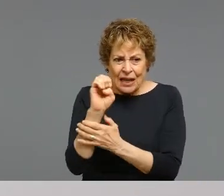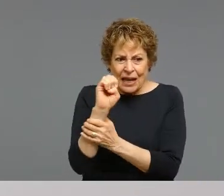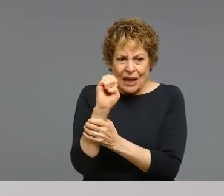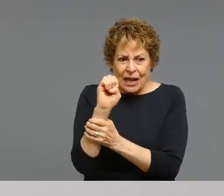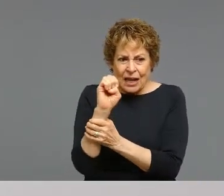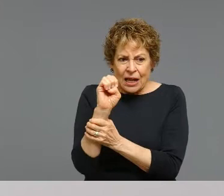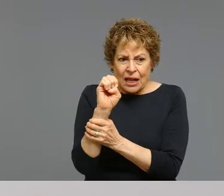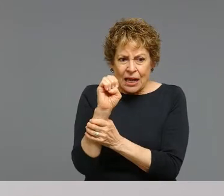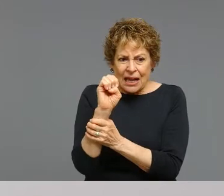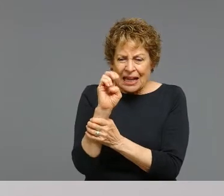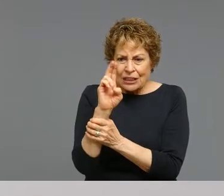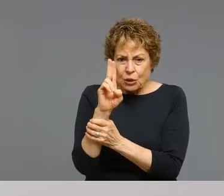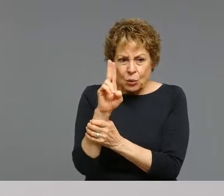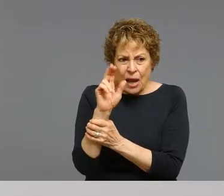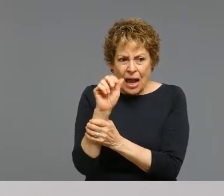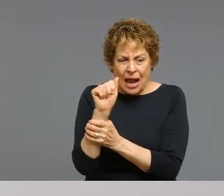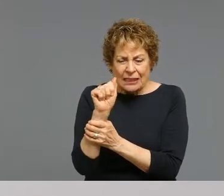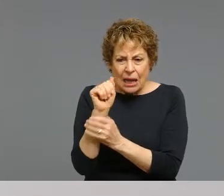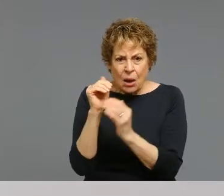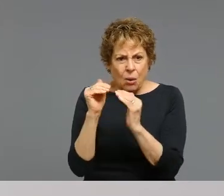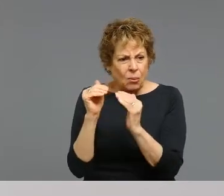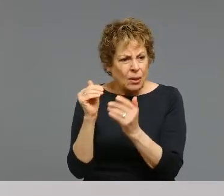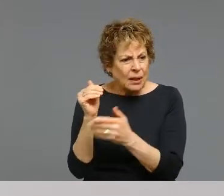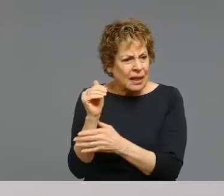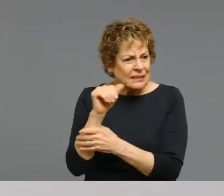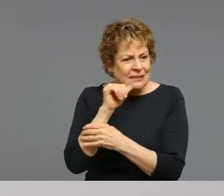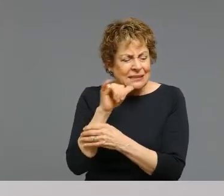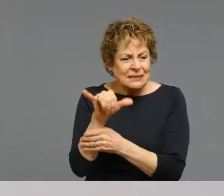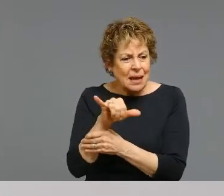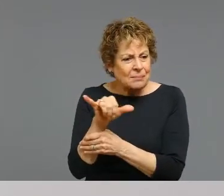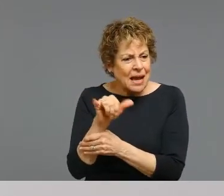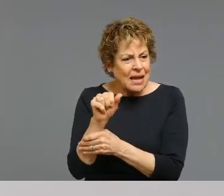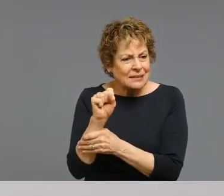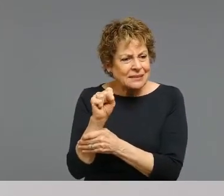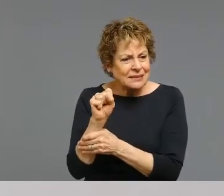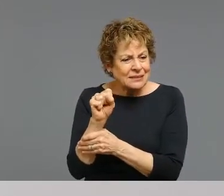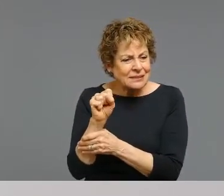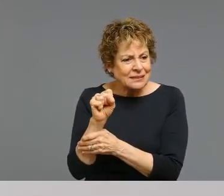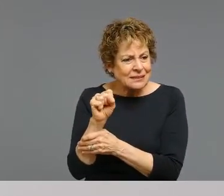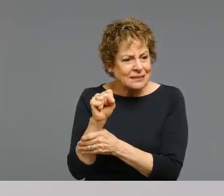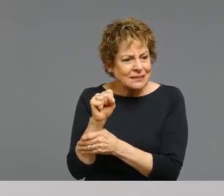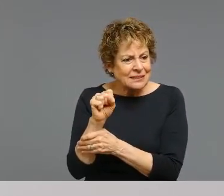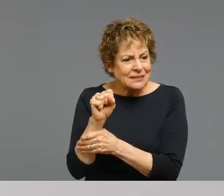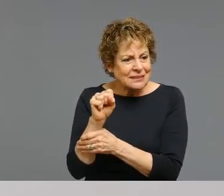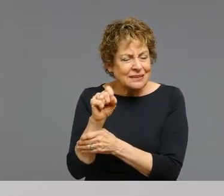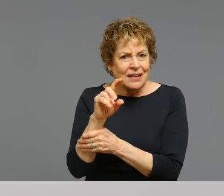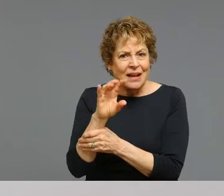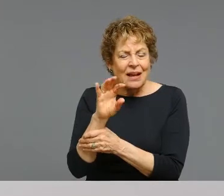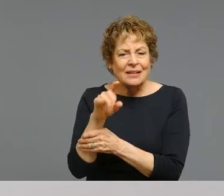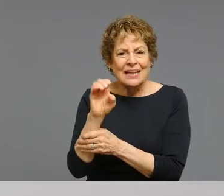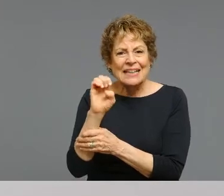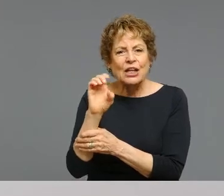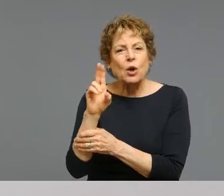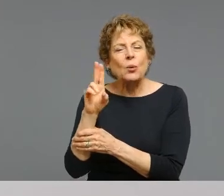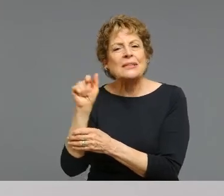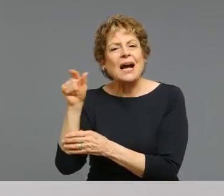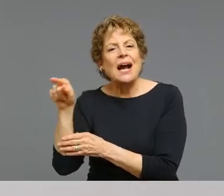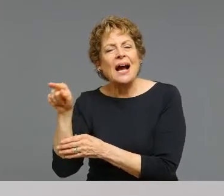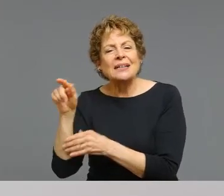full FDA approval, but Pfizer has indicated that they are going for that full FDA approval by September.